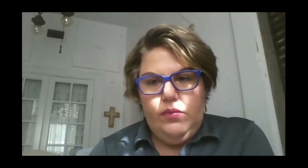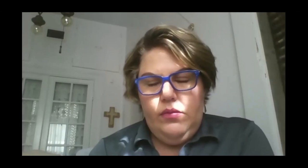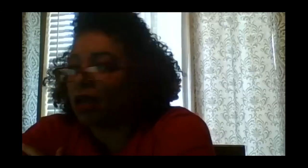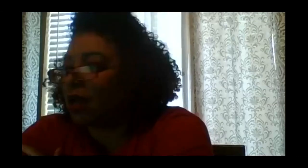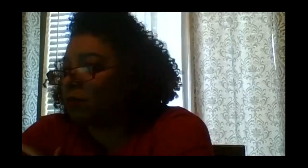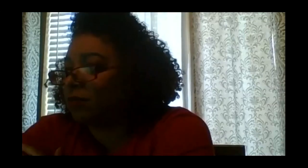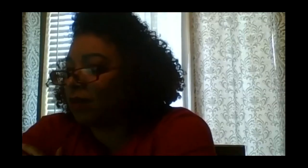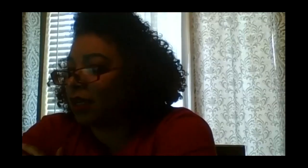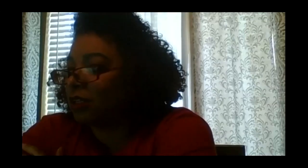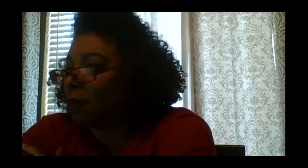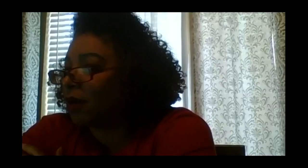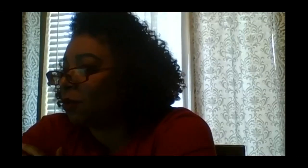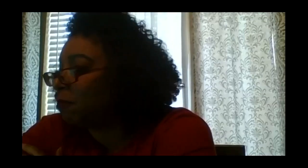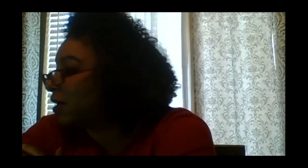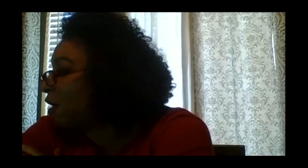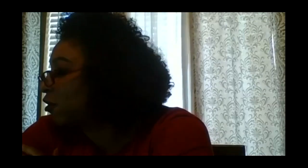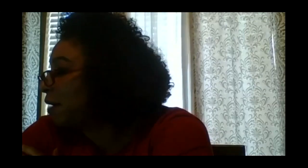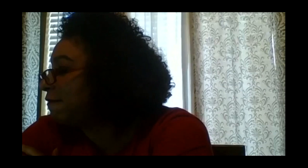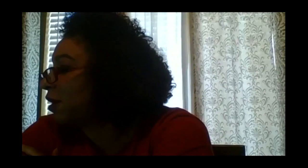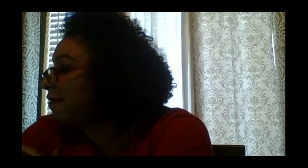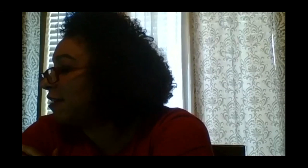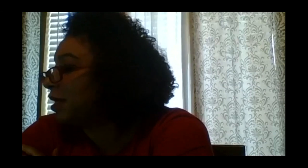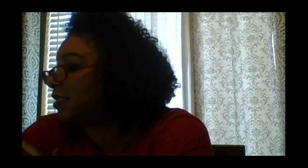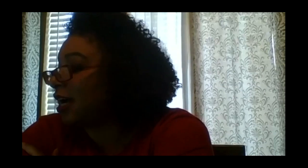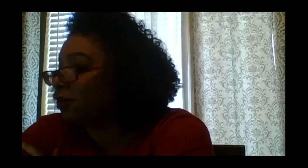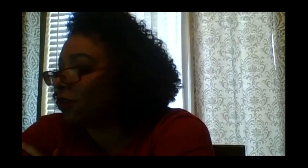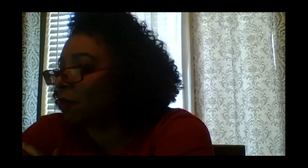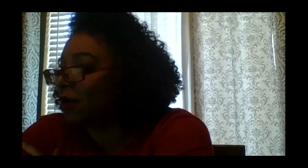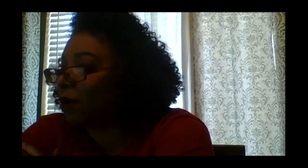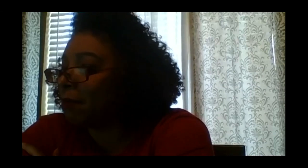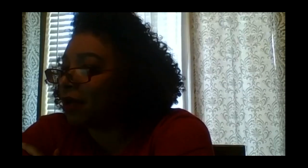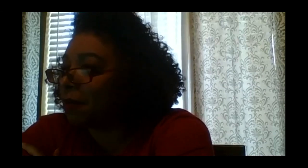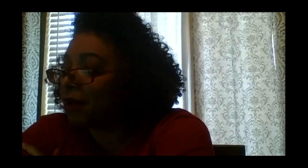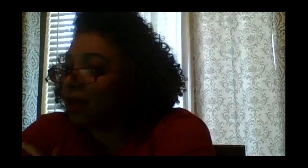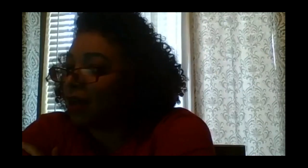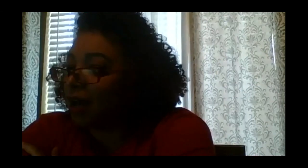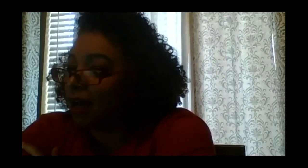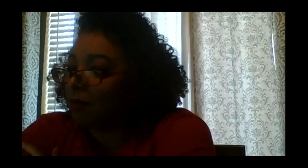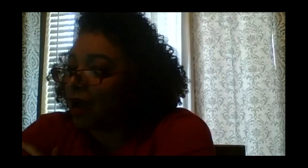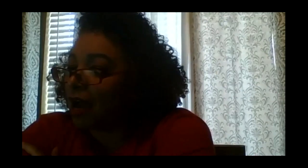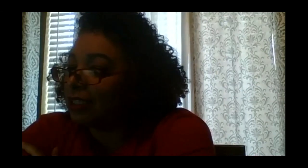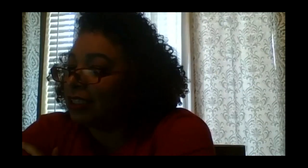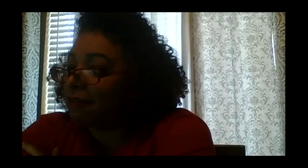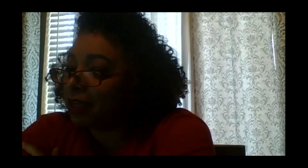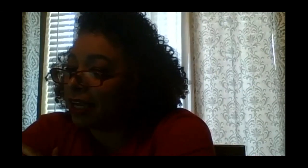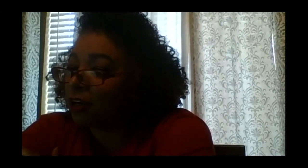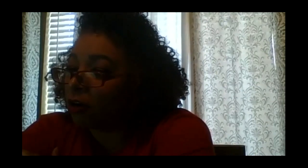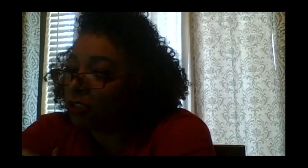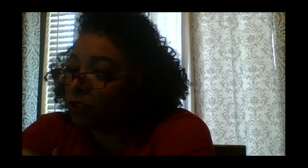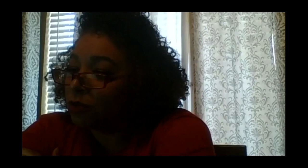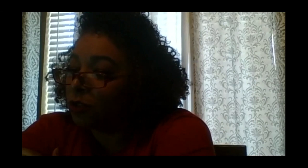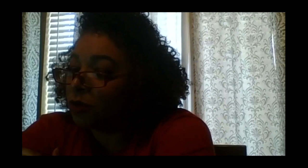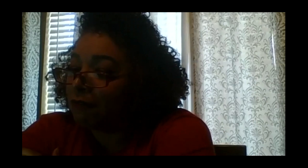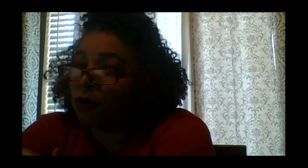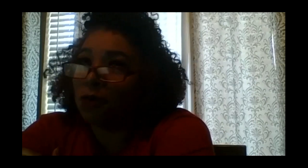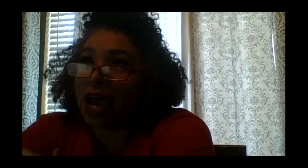that. Okay. So we've been going for about 45 minutes now, so I'm gonna wrap it up. I definitely encourage